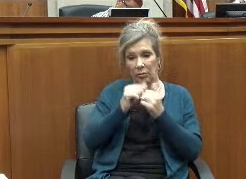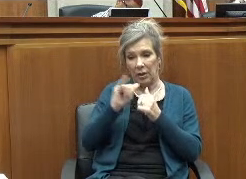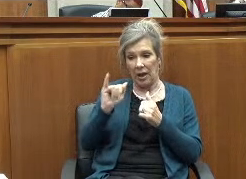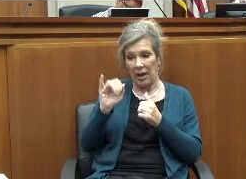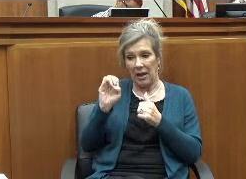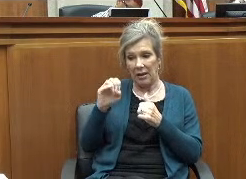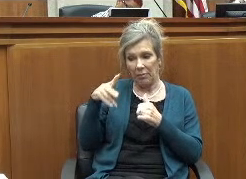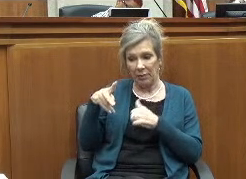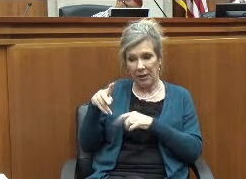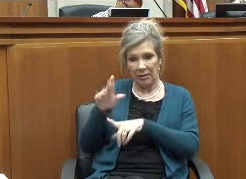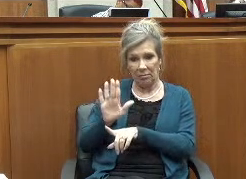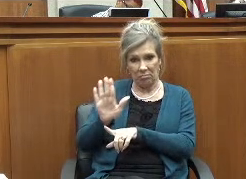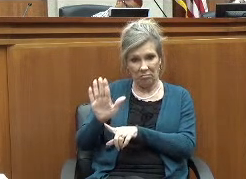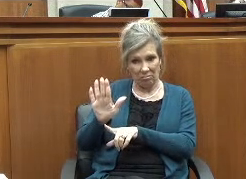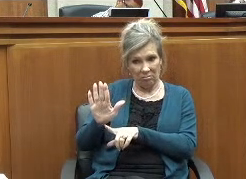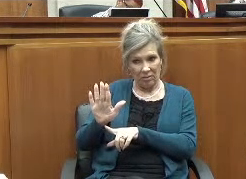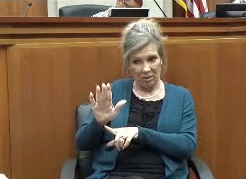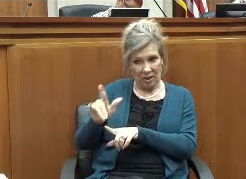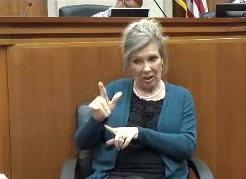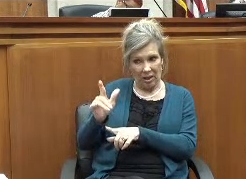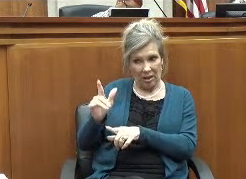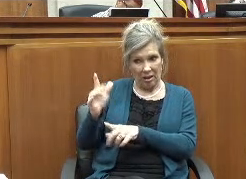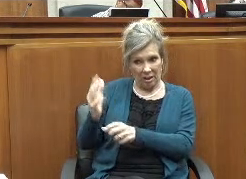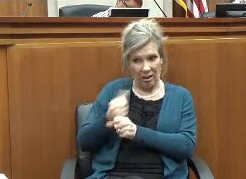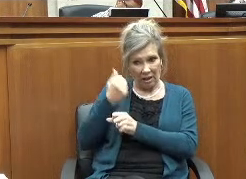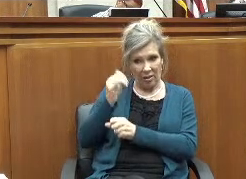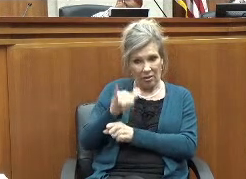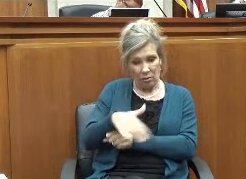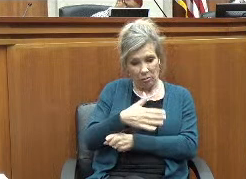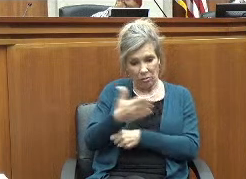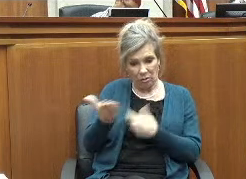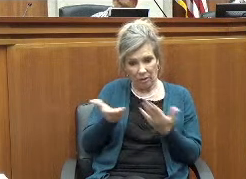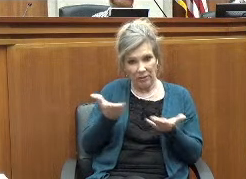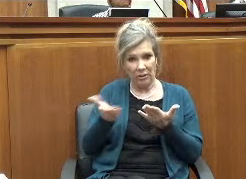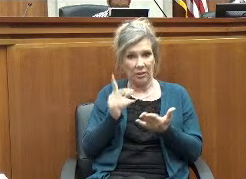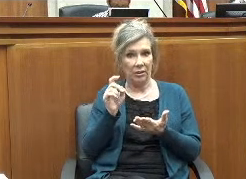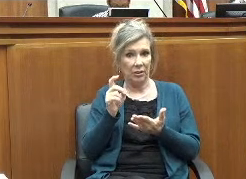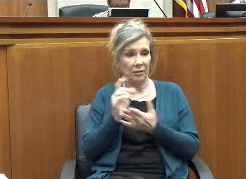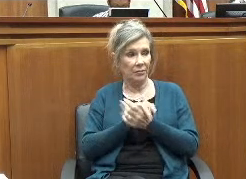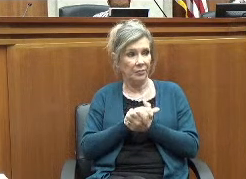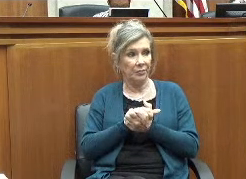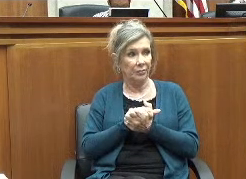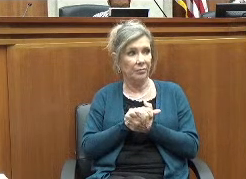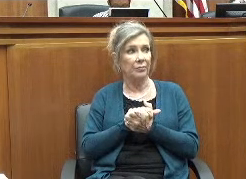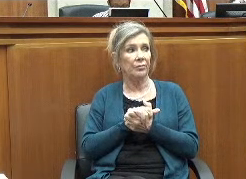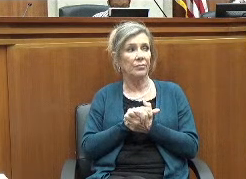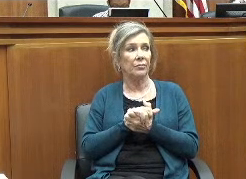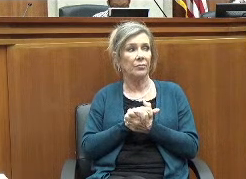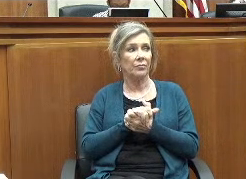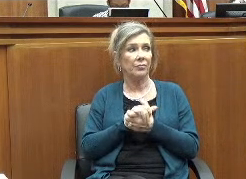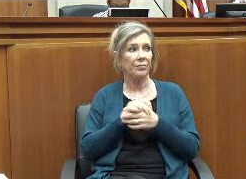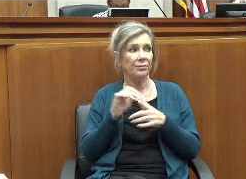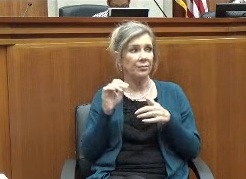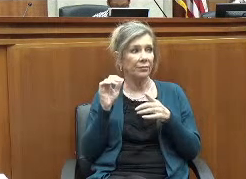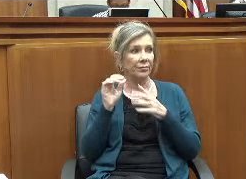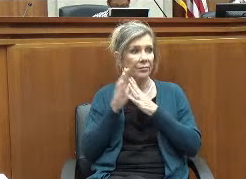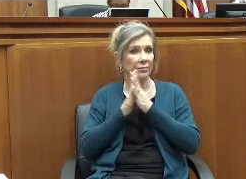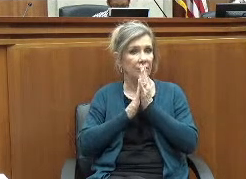they being provided those services? Okay. That's it. Superintendent Bromley, any comment?